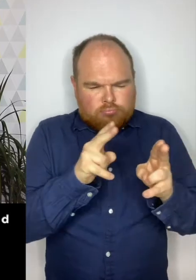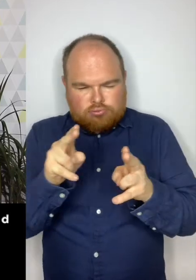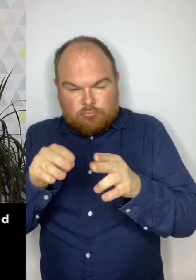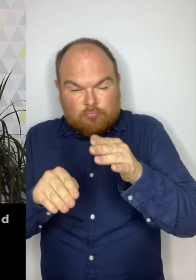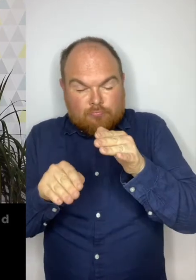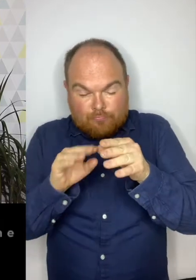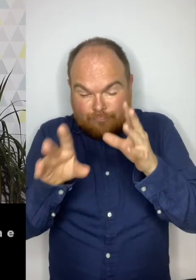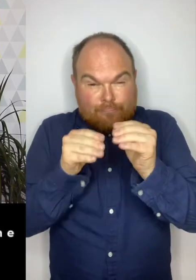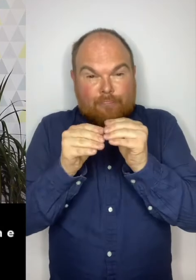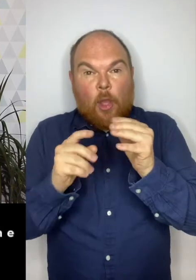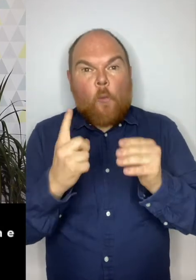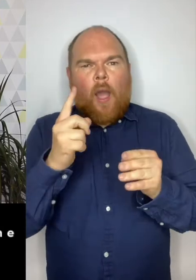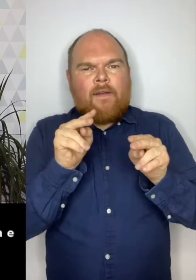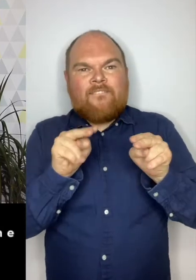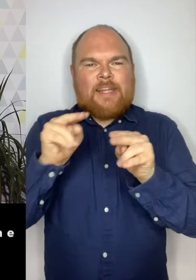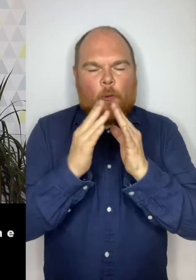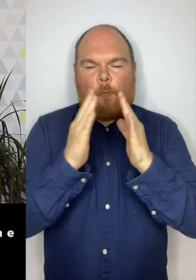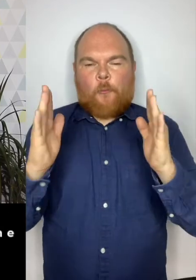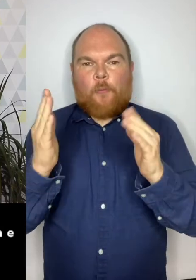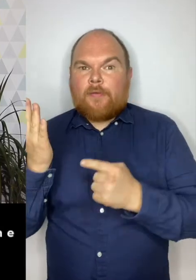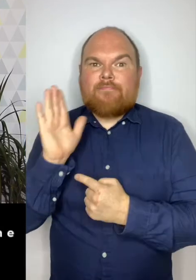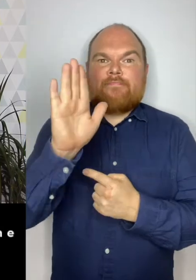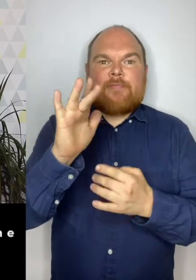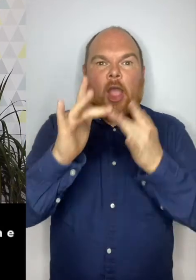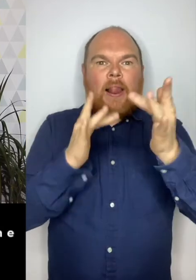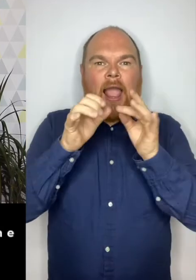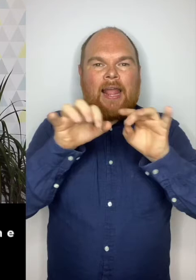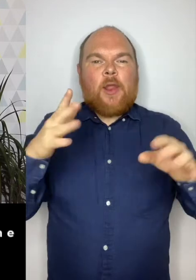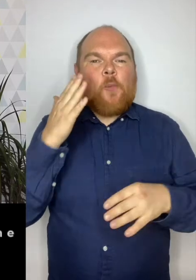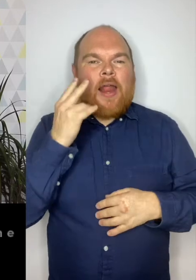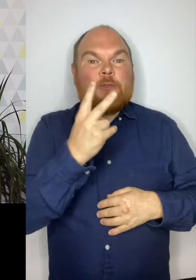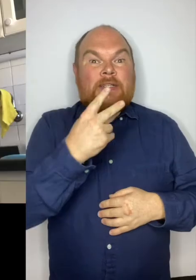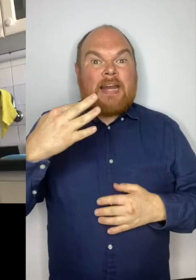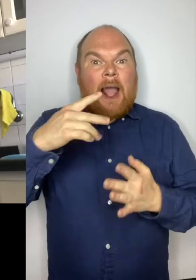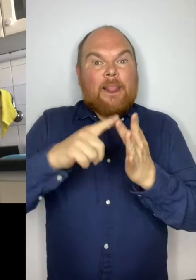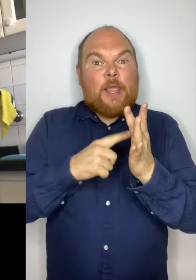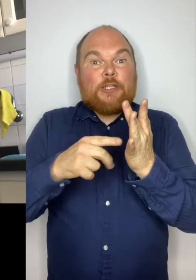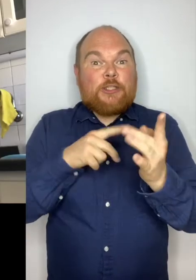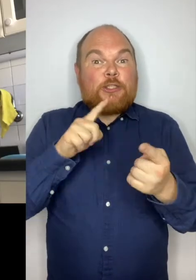together into one film, which will be screened at the SoDaDa party on the 29th of June.